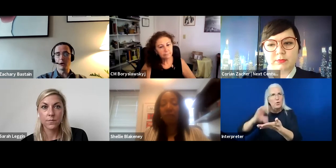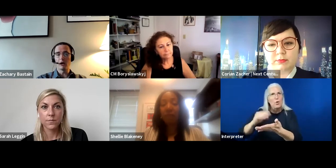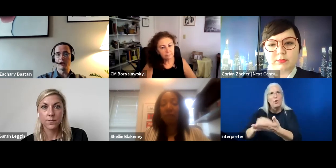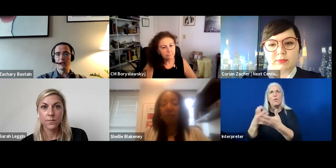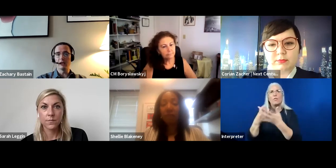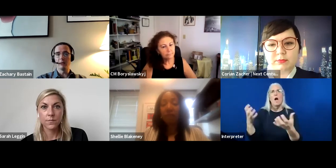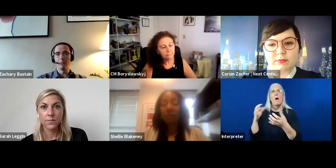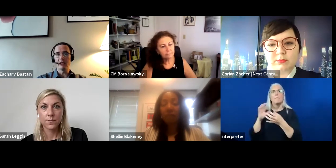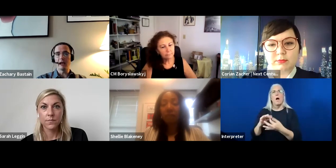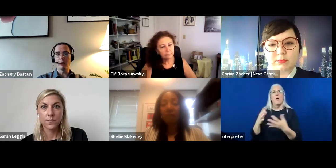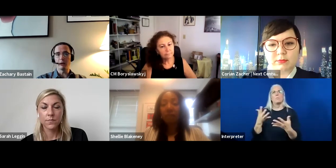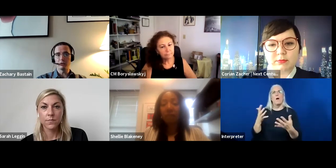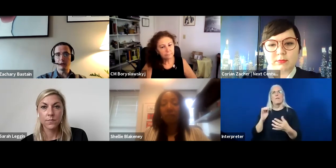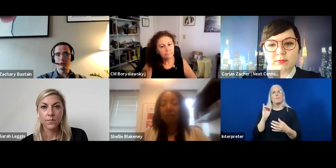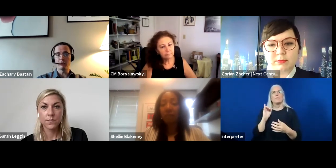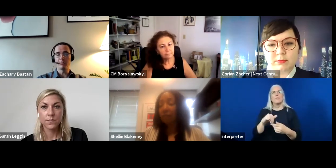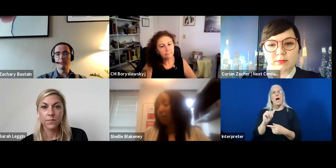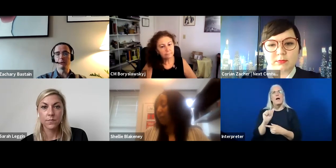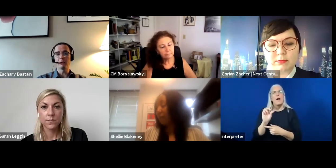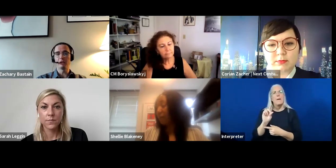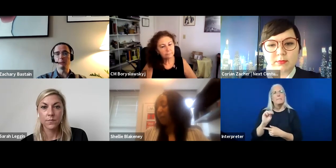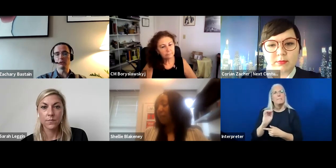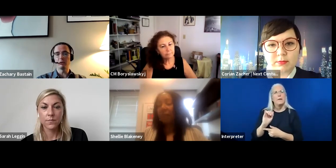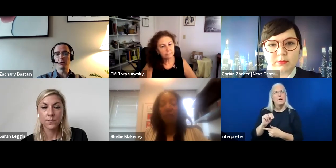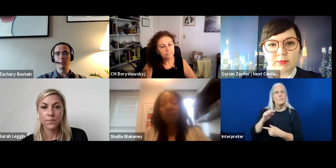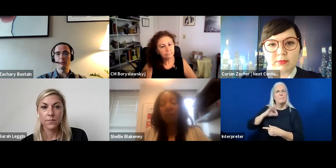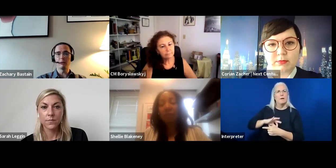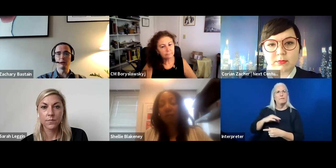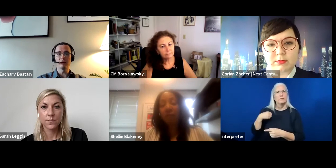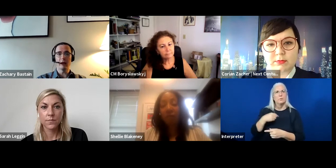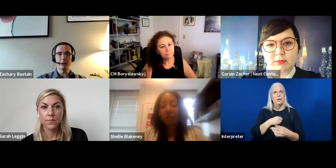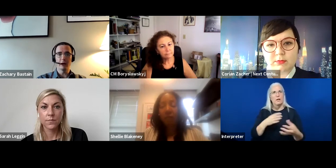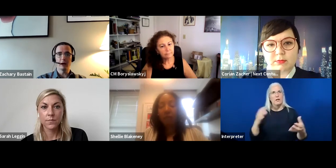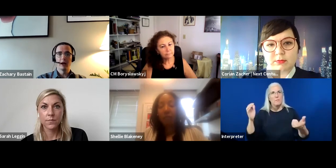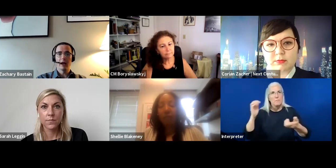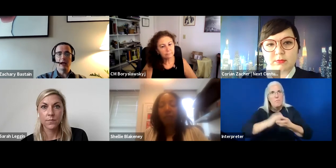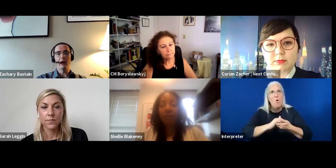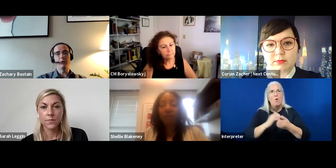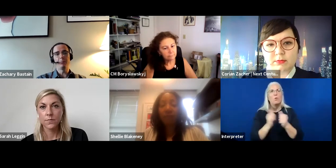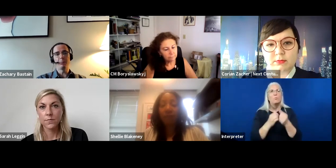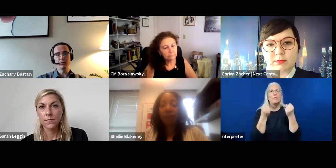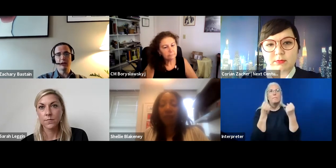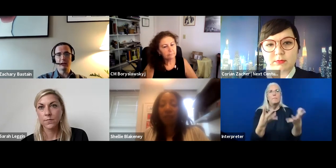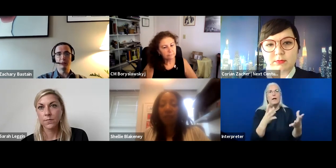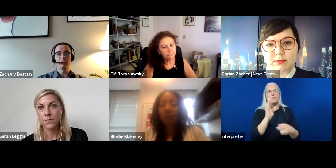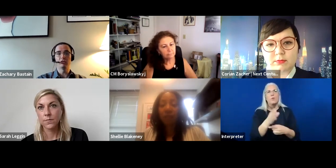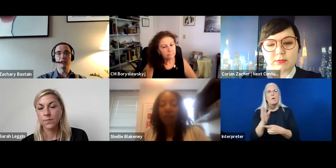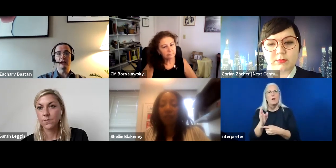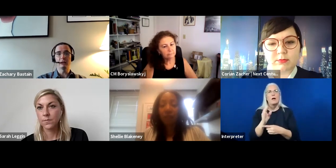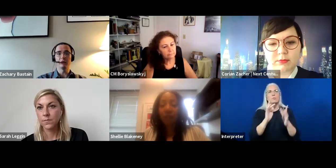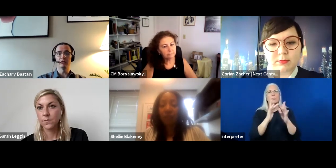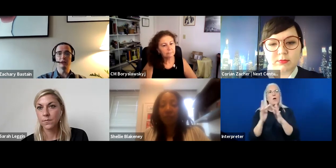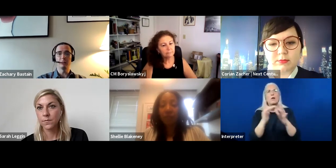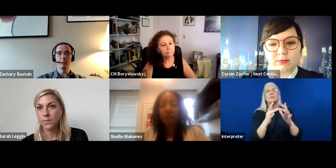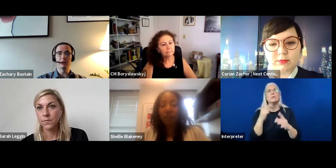been a partner in making outreach to make sure that people know that the emergency broadband benefit is out there and how to best expeditiously